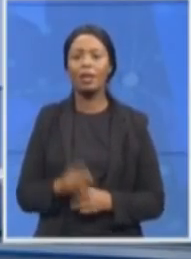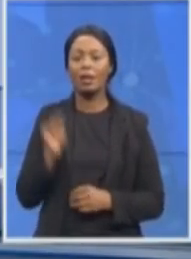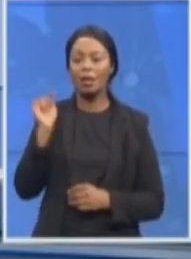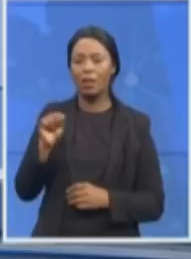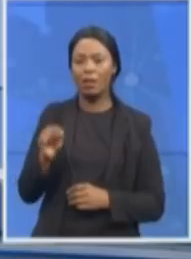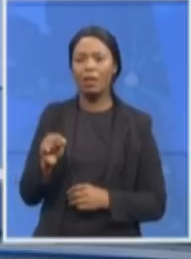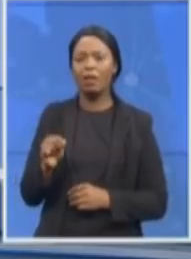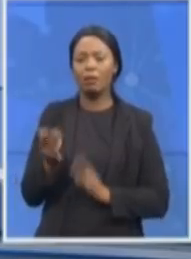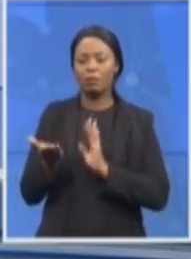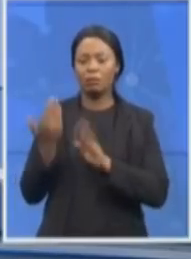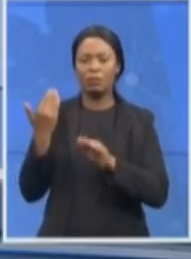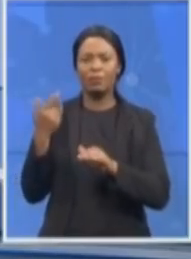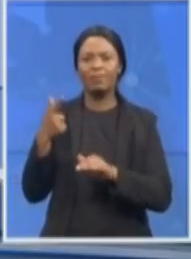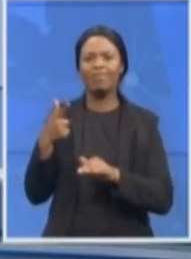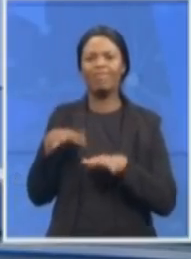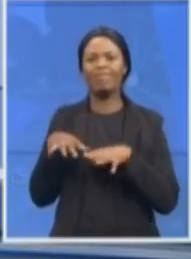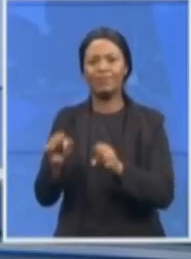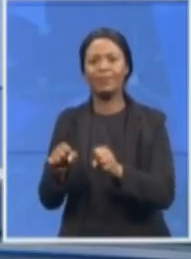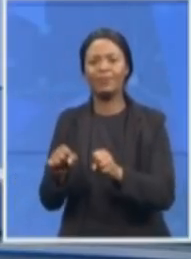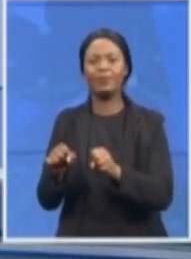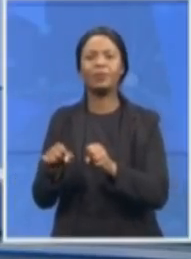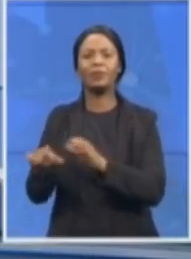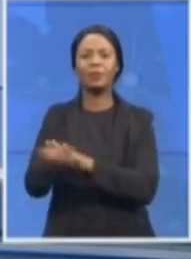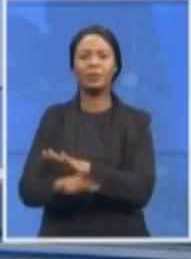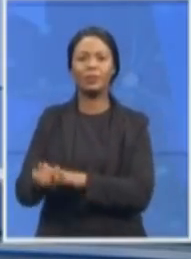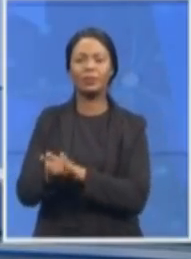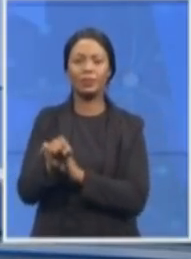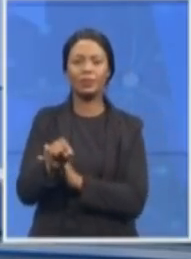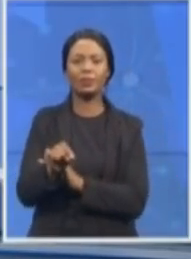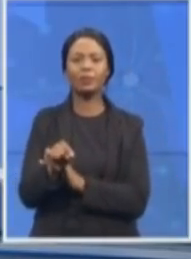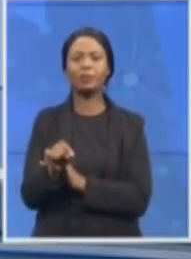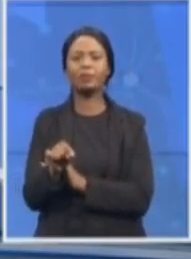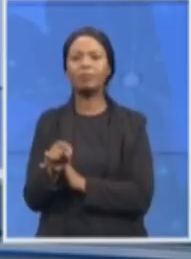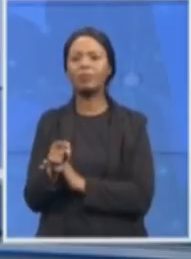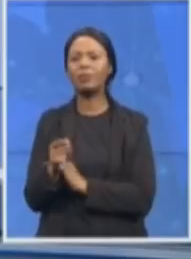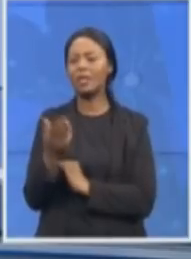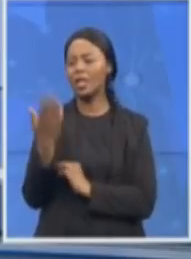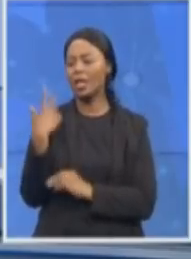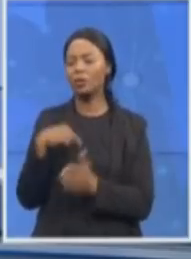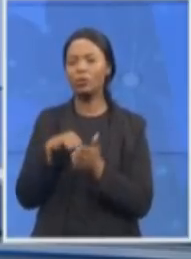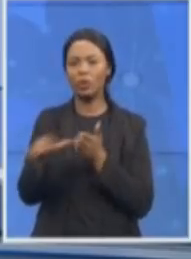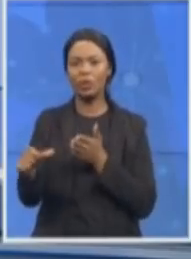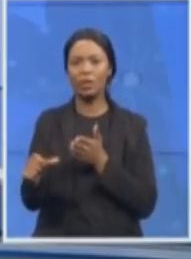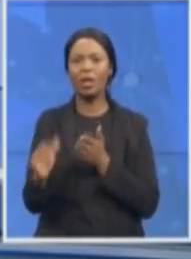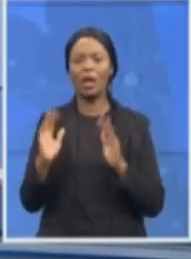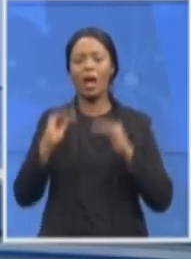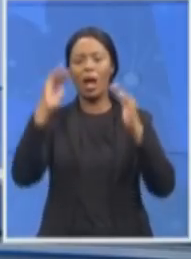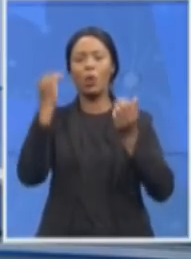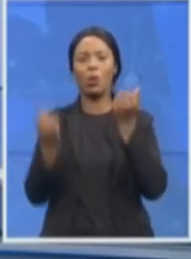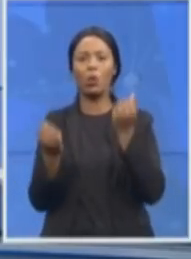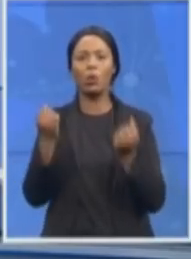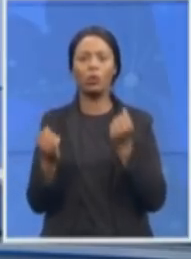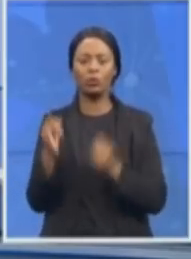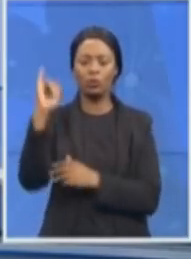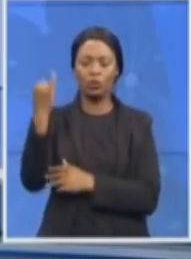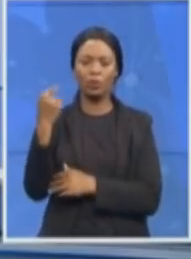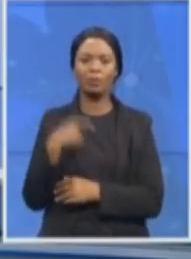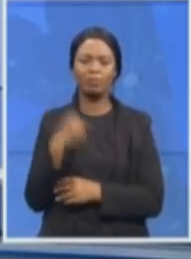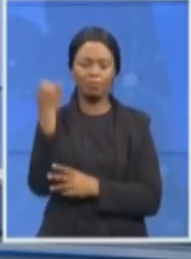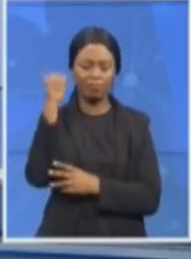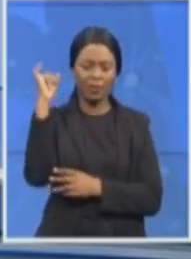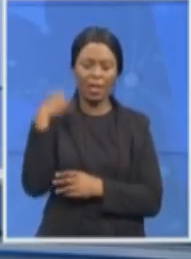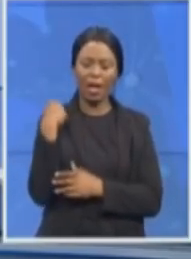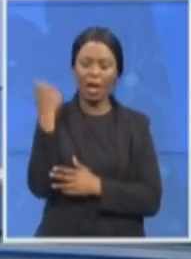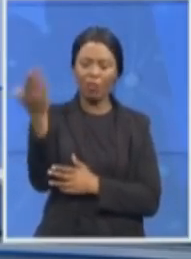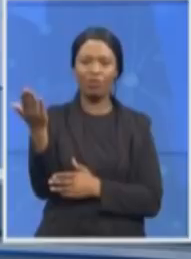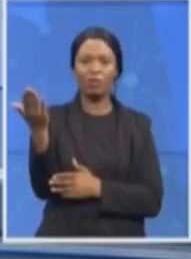Park on Gauteng's East Rand. Last week, the High Court in Johannesburg dismissed the residents' application against the evictions. Residents